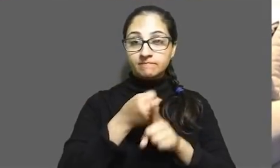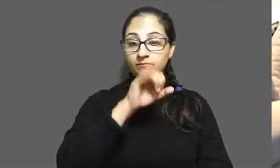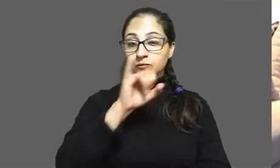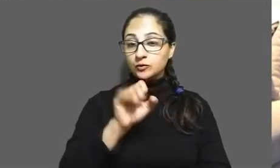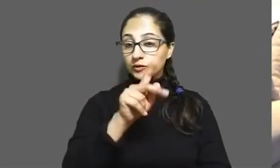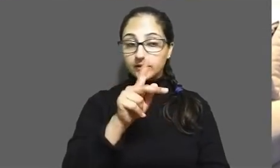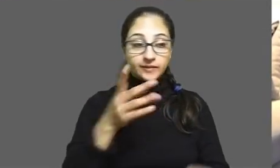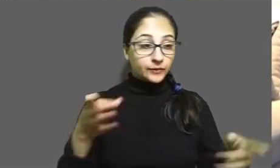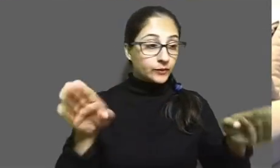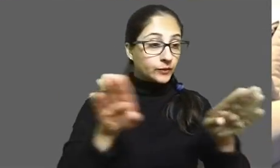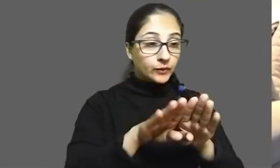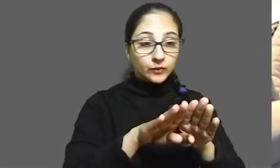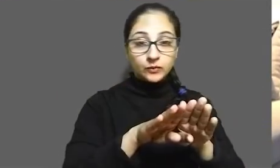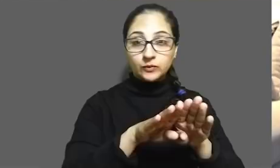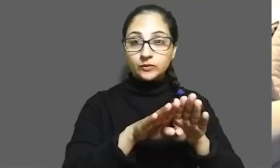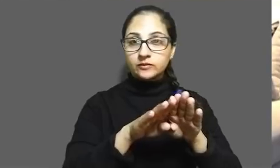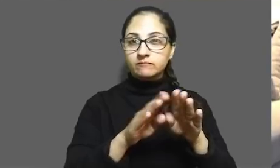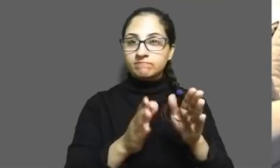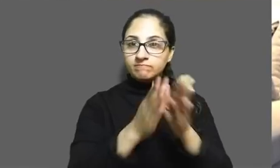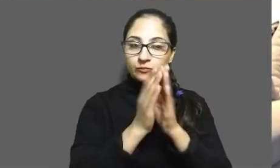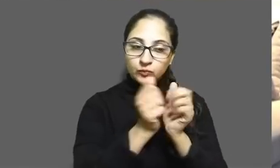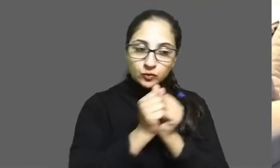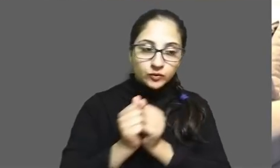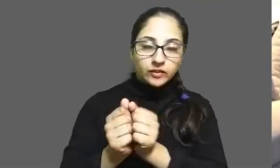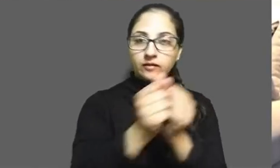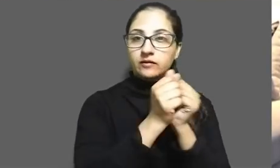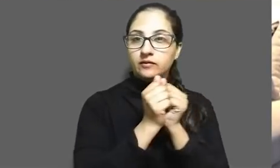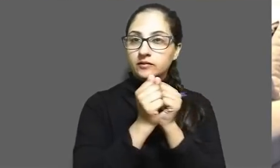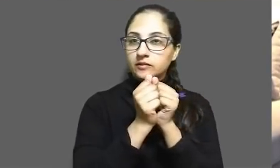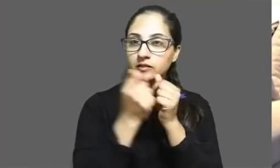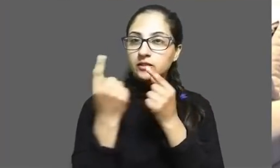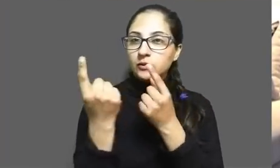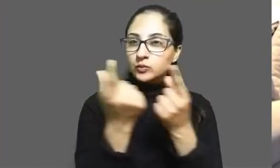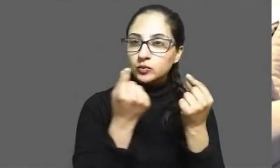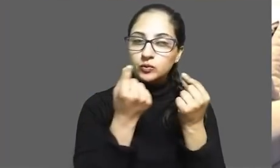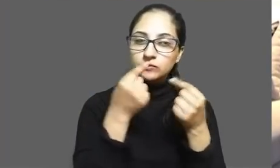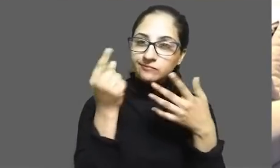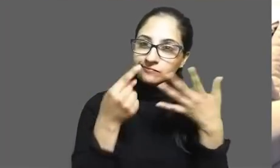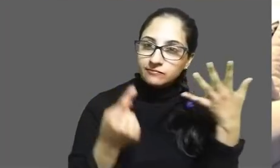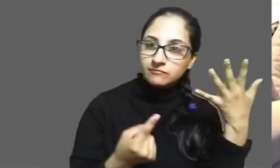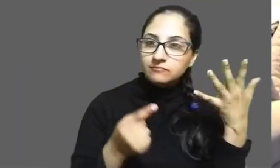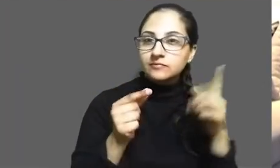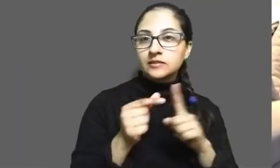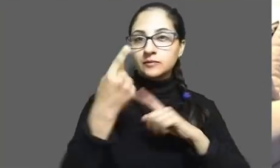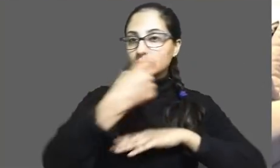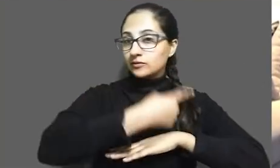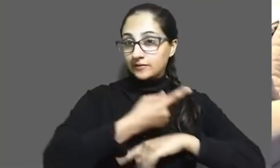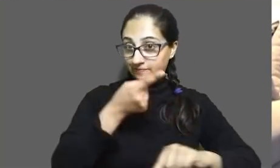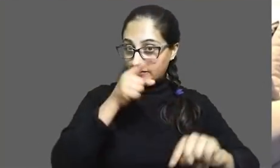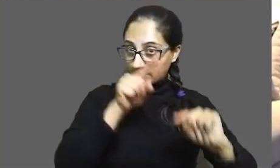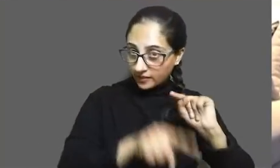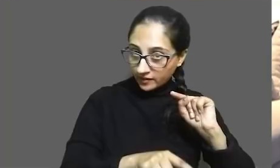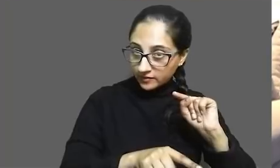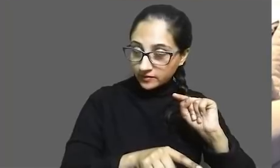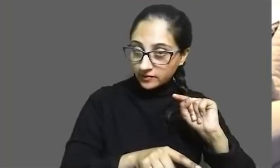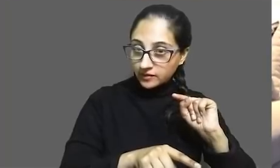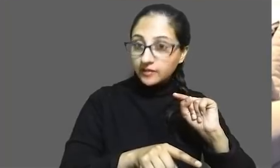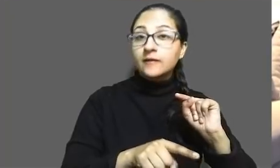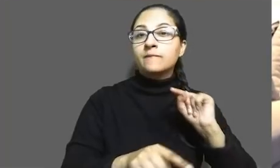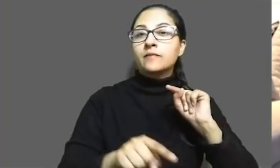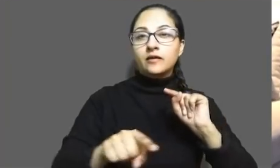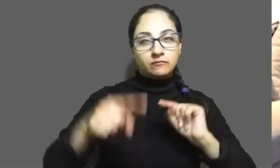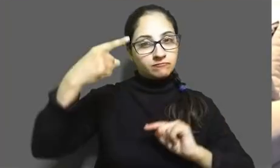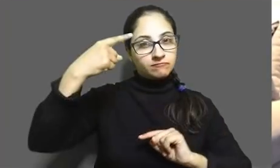And so at this time of the pandemic, while we are unable to undertake all the practices as